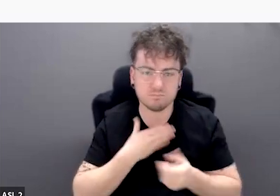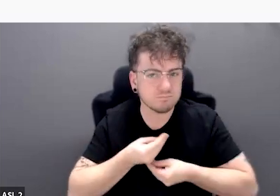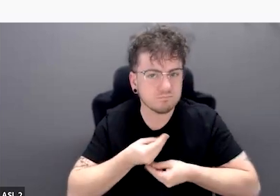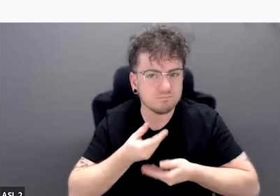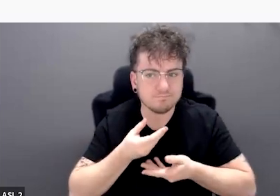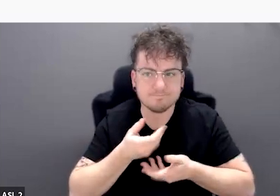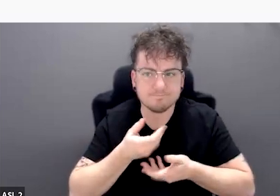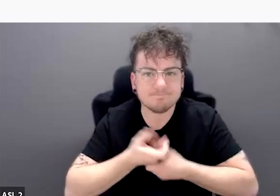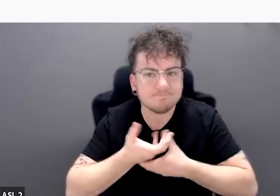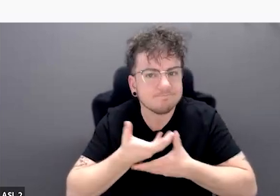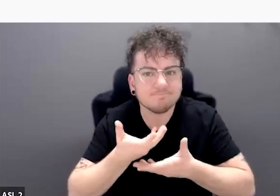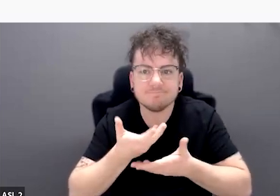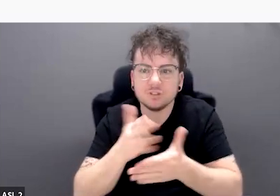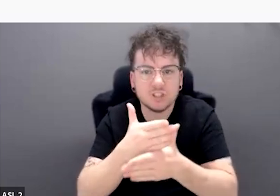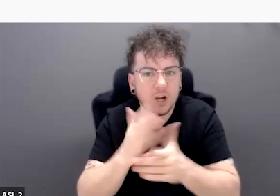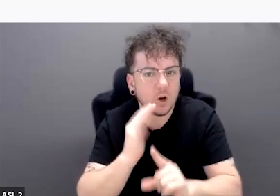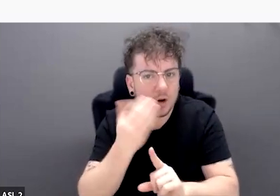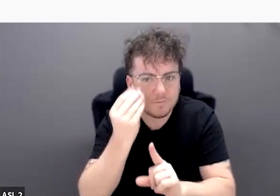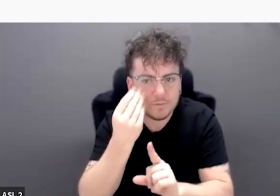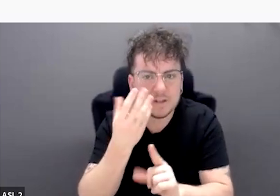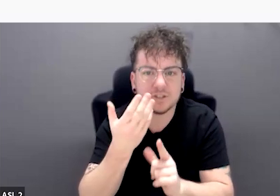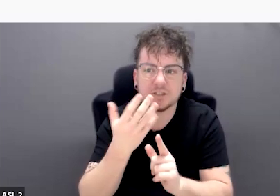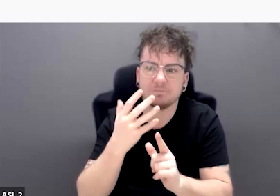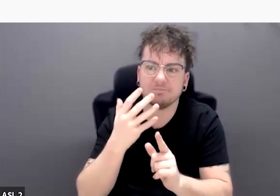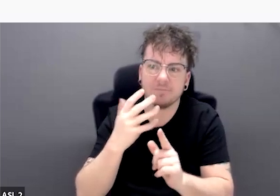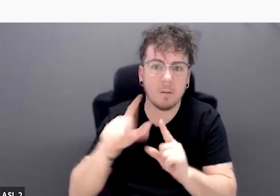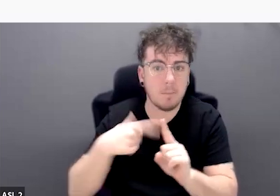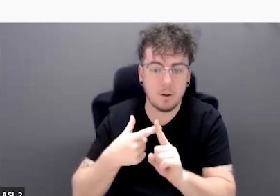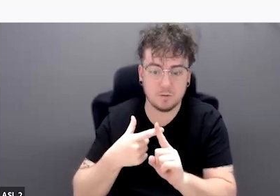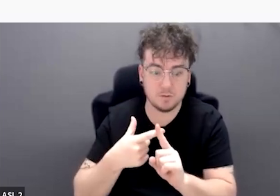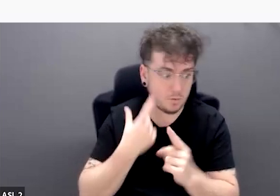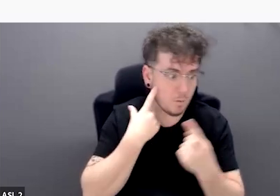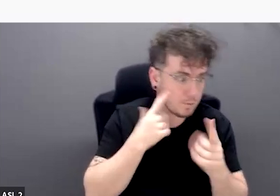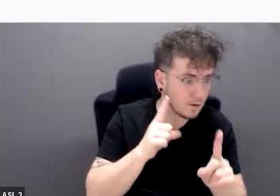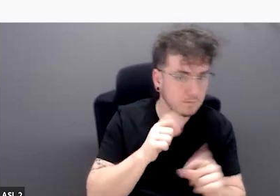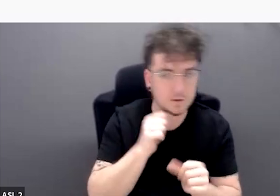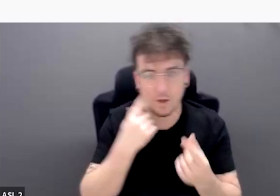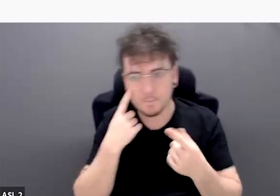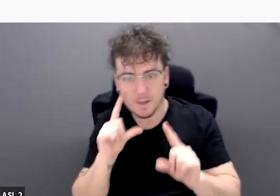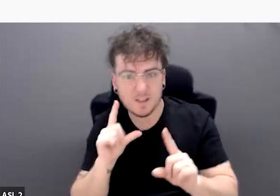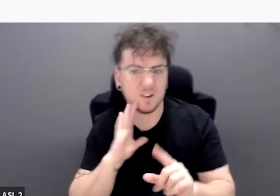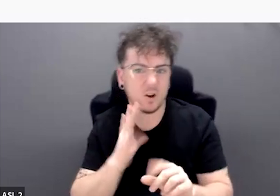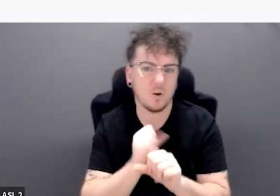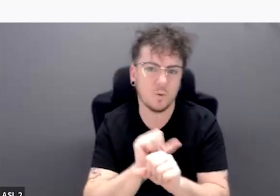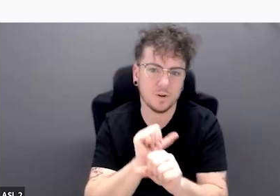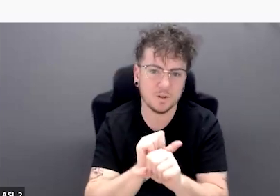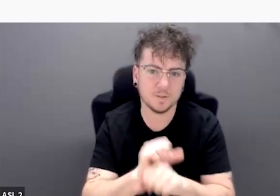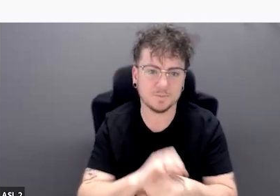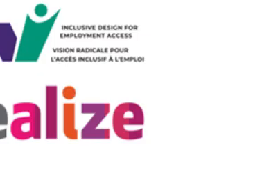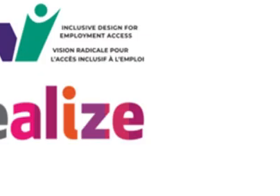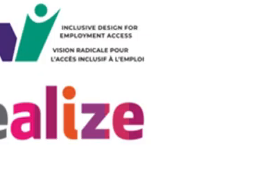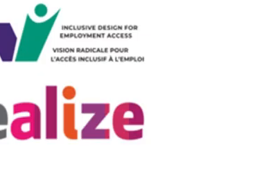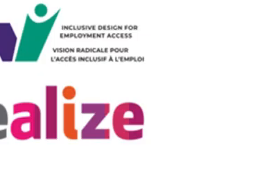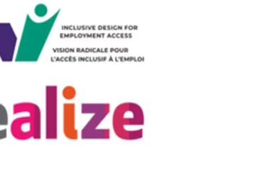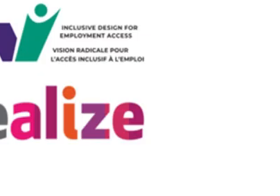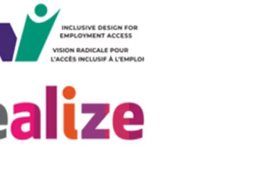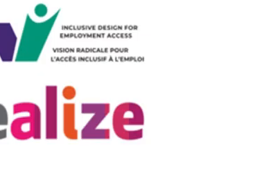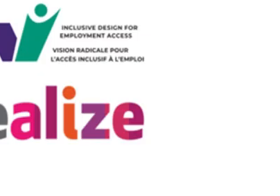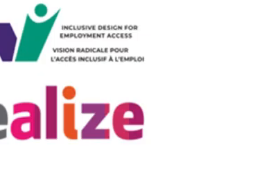kind of information we can give you on what we've seen work or not work. So I'll stop there.